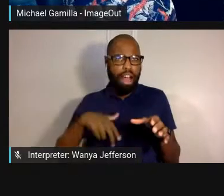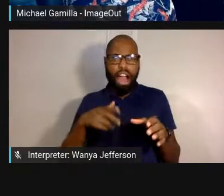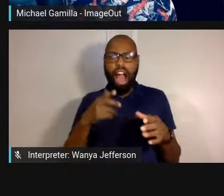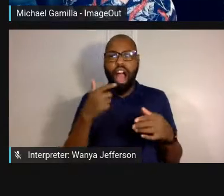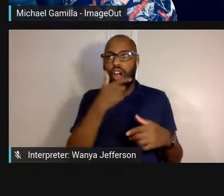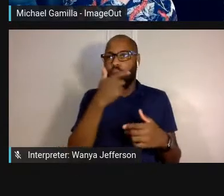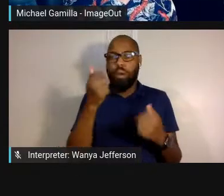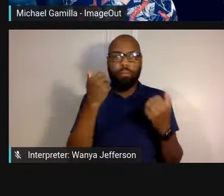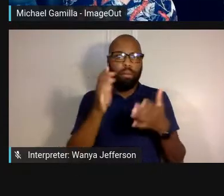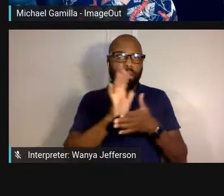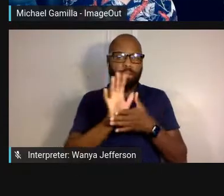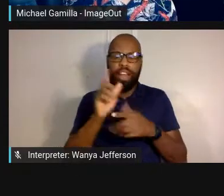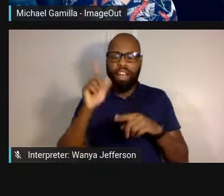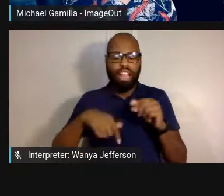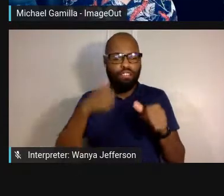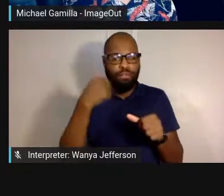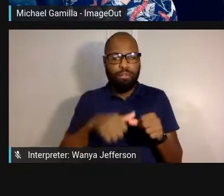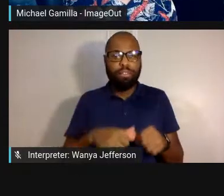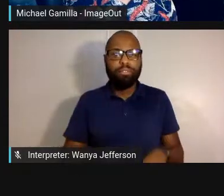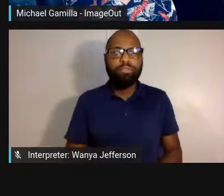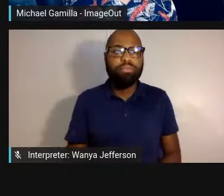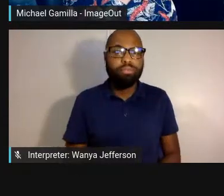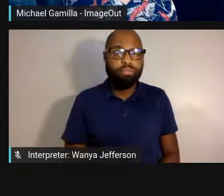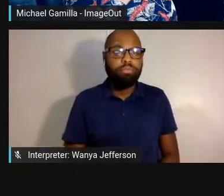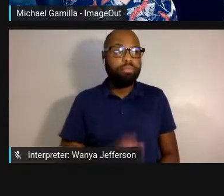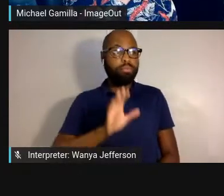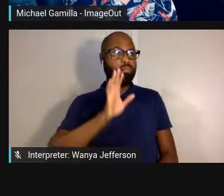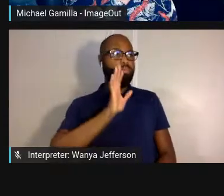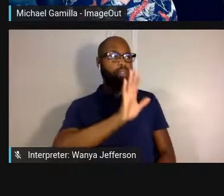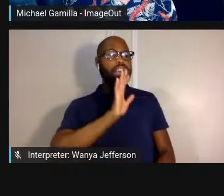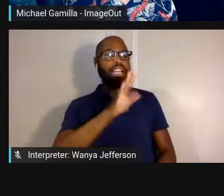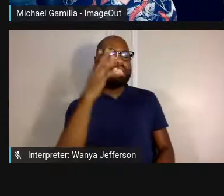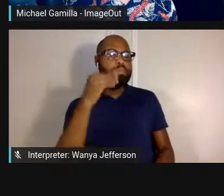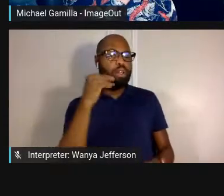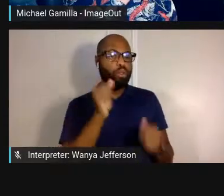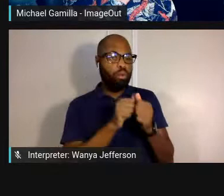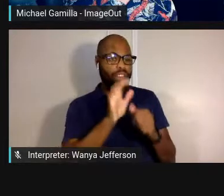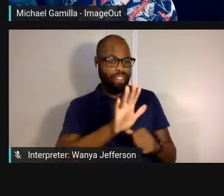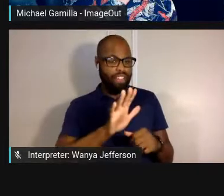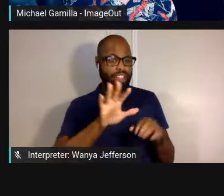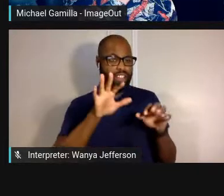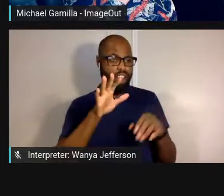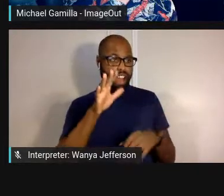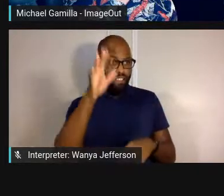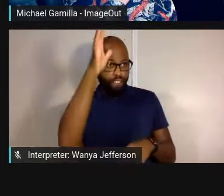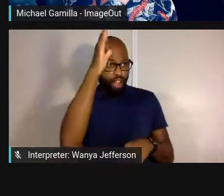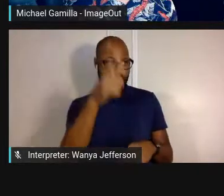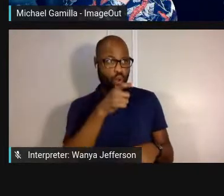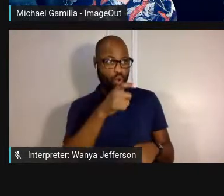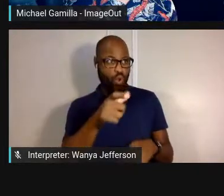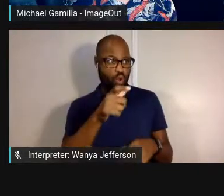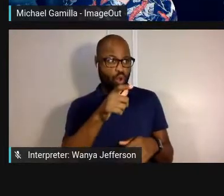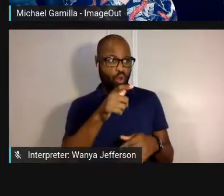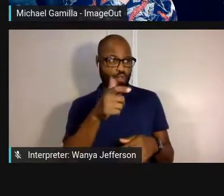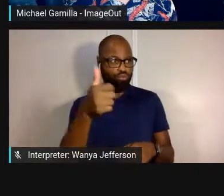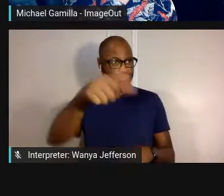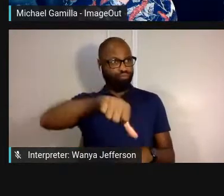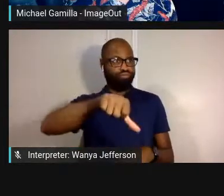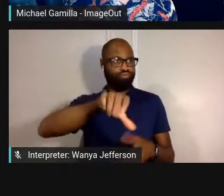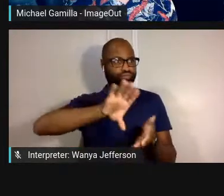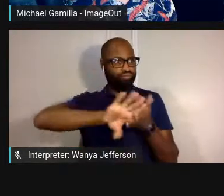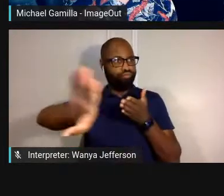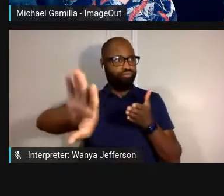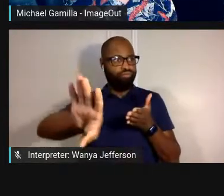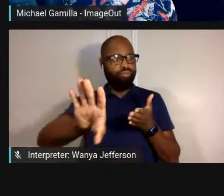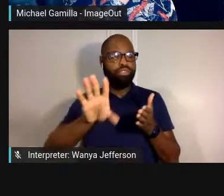It's Sebastian's experience with his father, who rejects him. That that